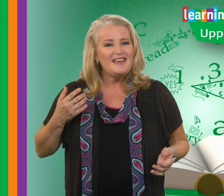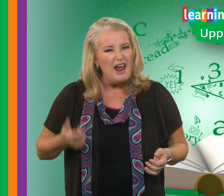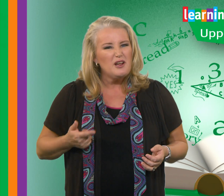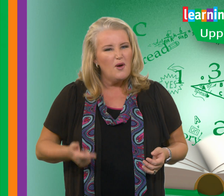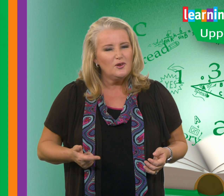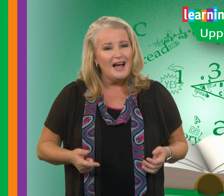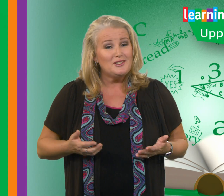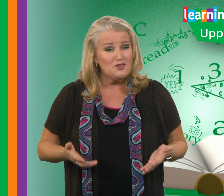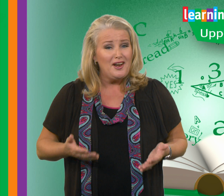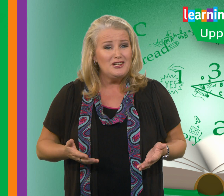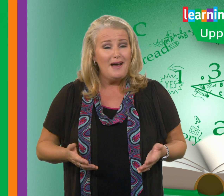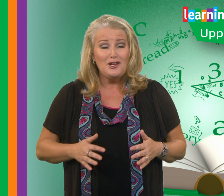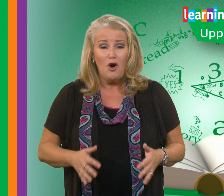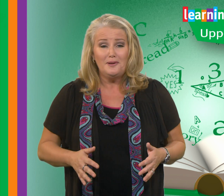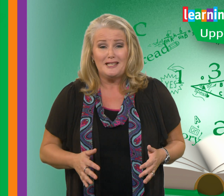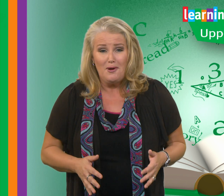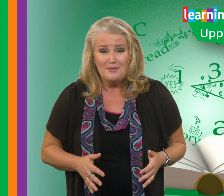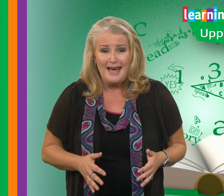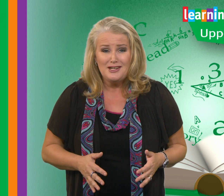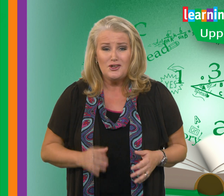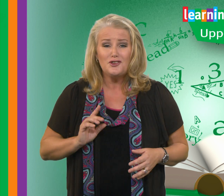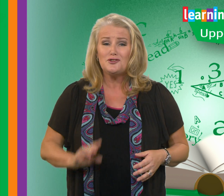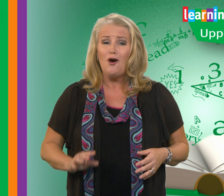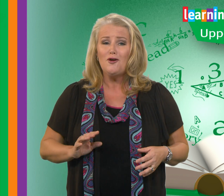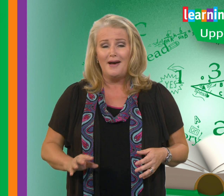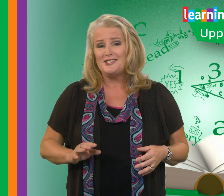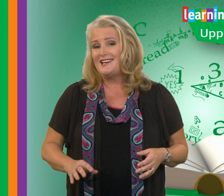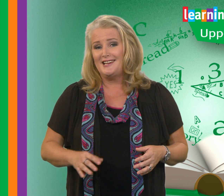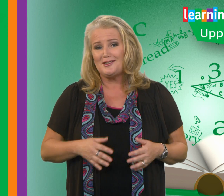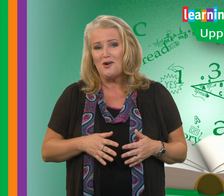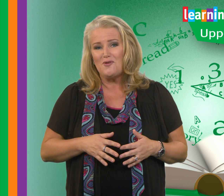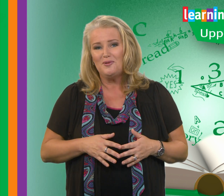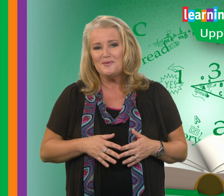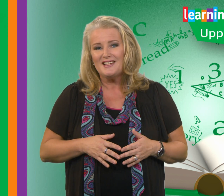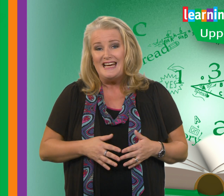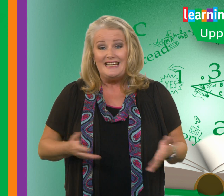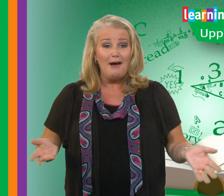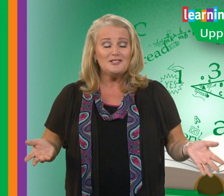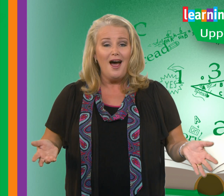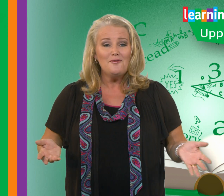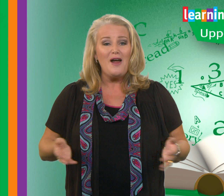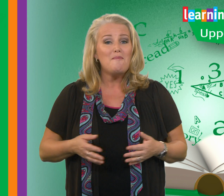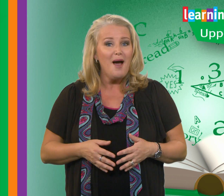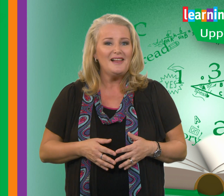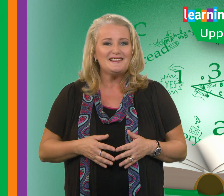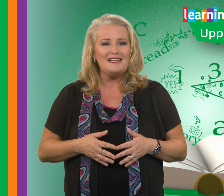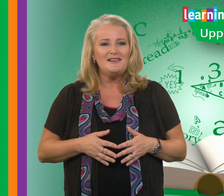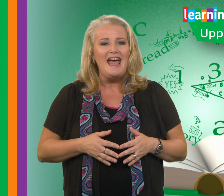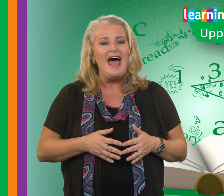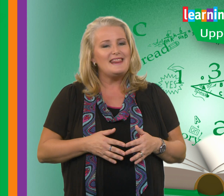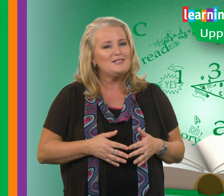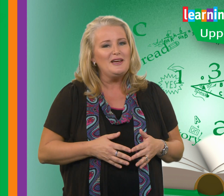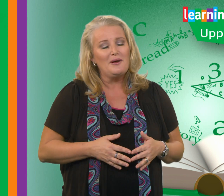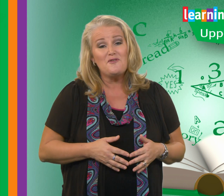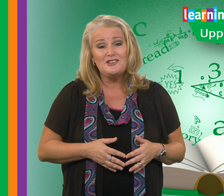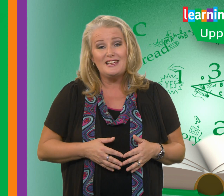Using the area model as a strategy made complex multiplication so much easier to solve problems. Now it's time for our My Place segment,